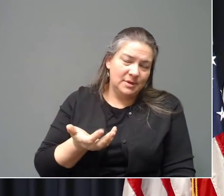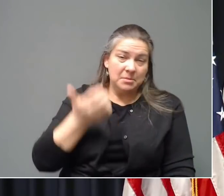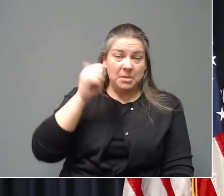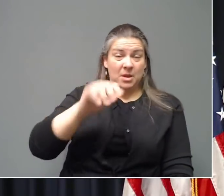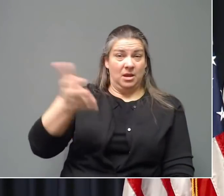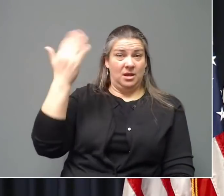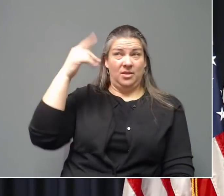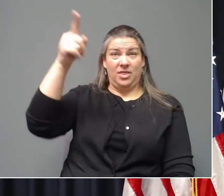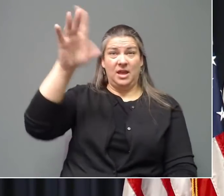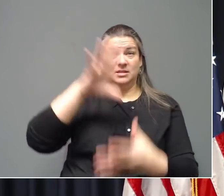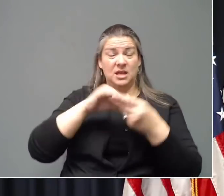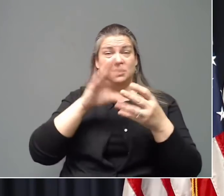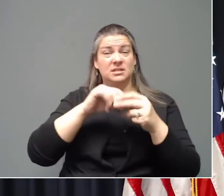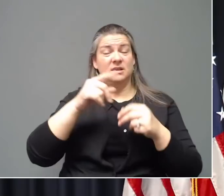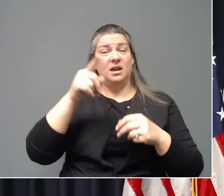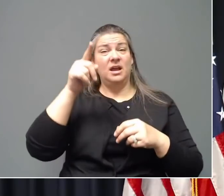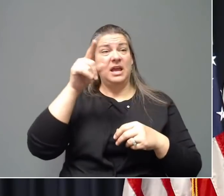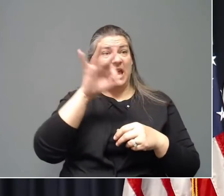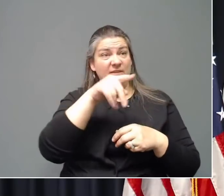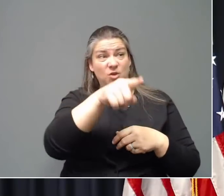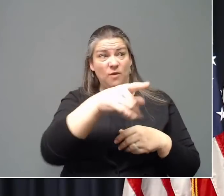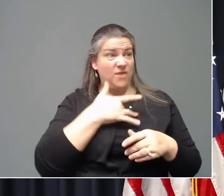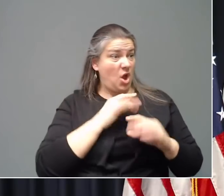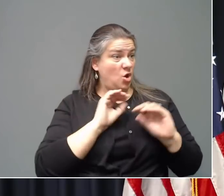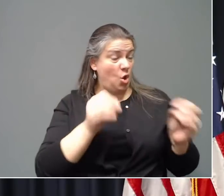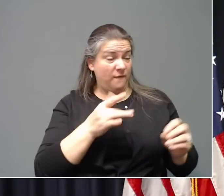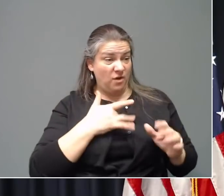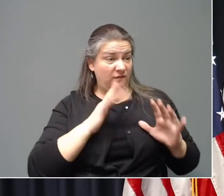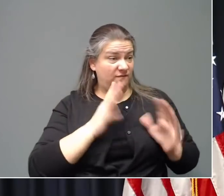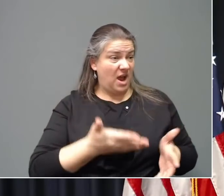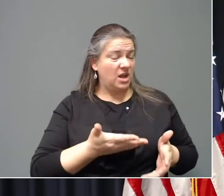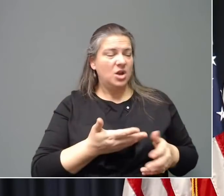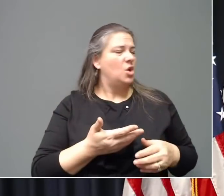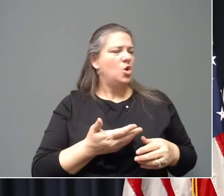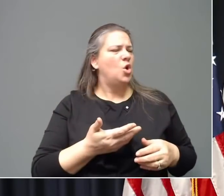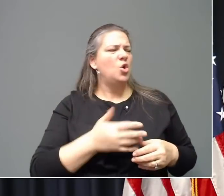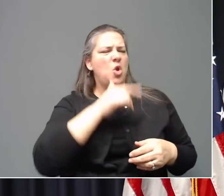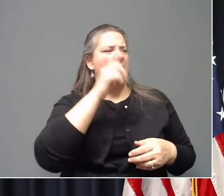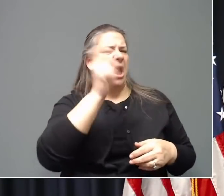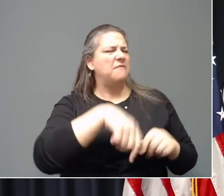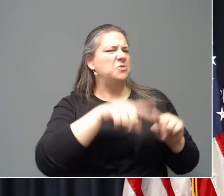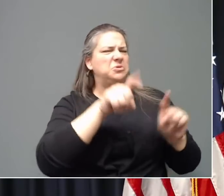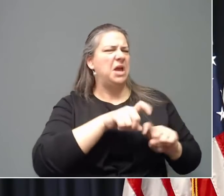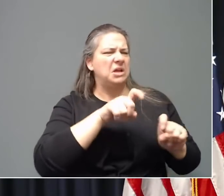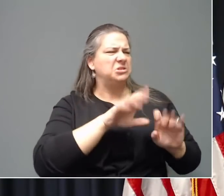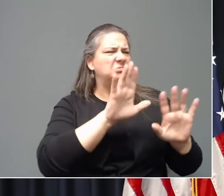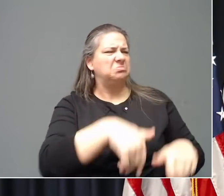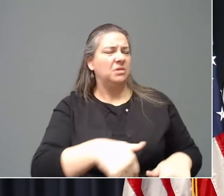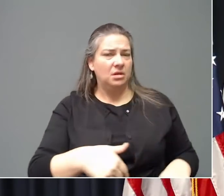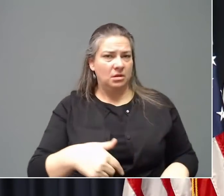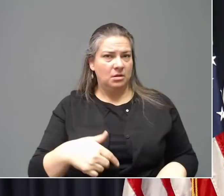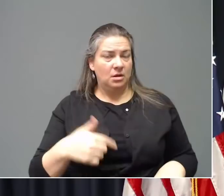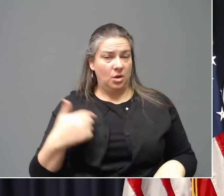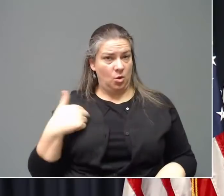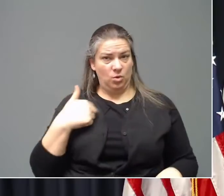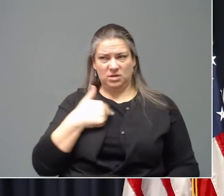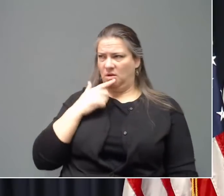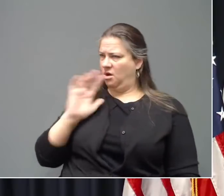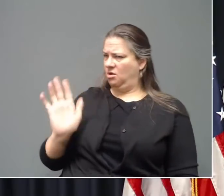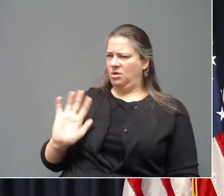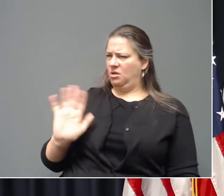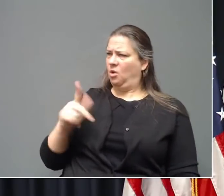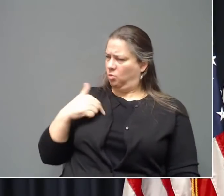people, and Dr. Stack and I stood up here and said, they're going to reverse that guidance and we can't get behind. We need you to continue to